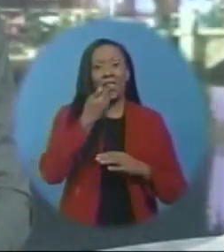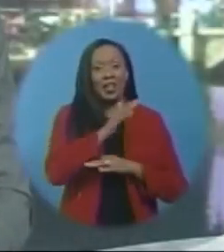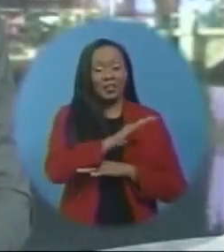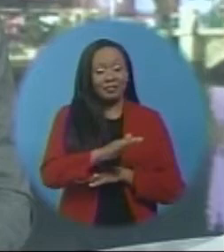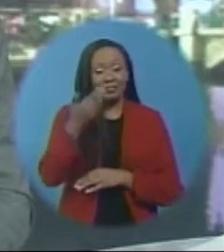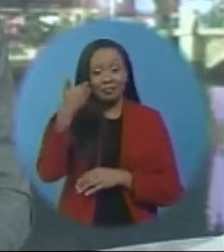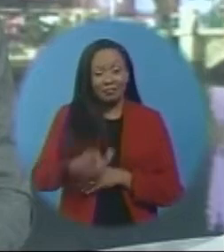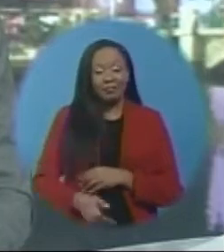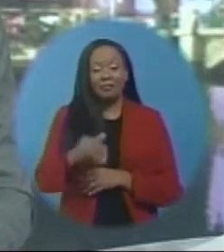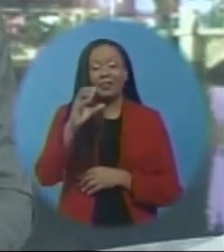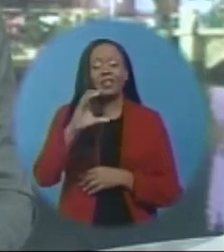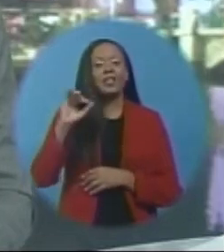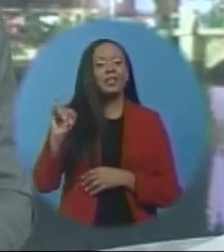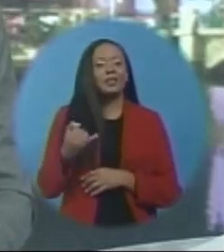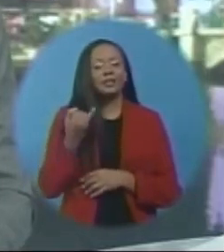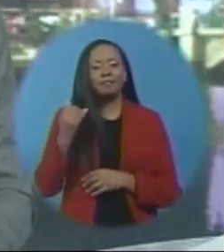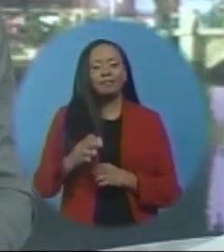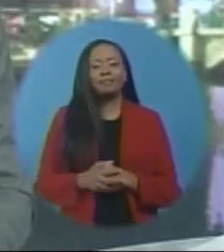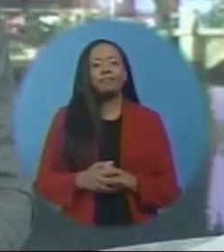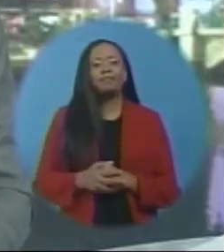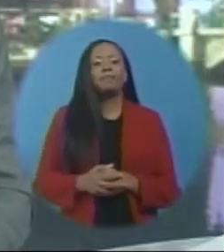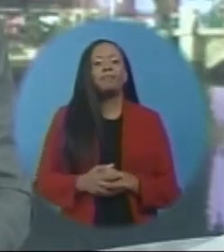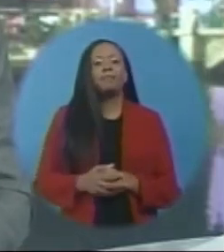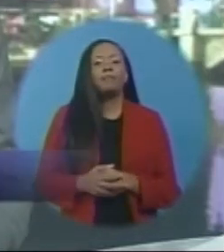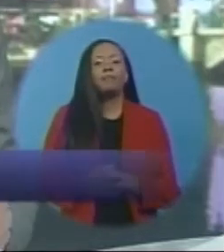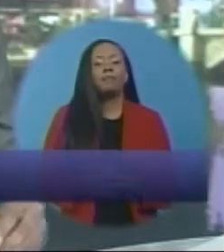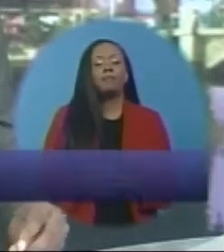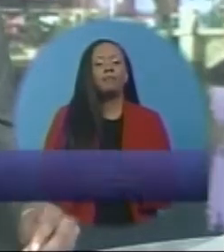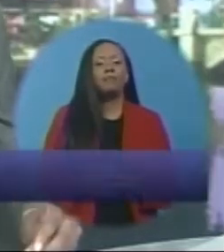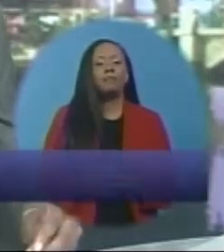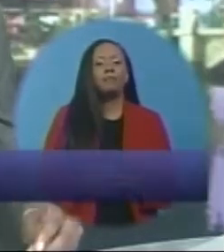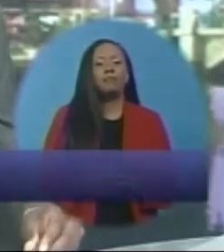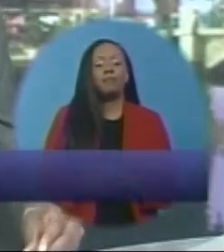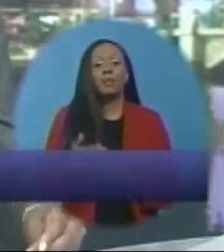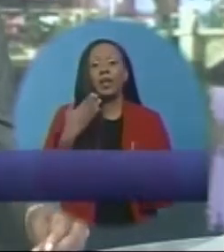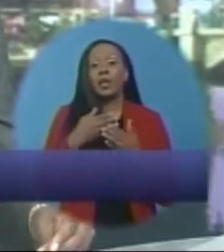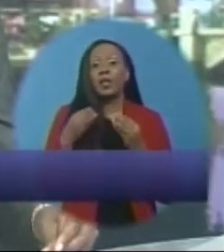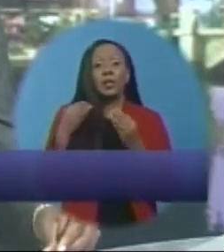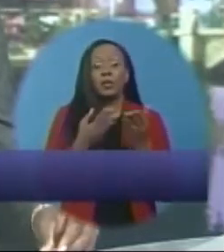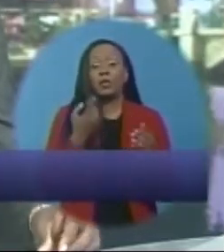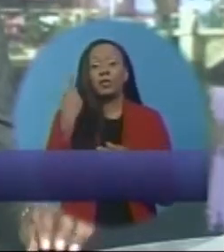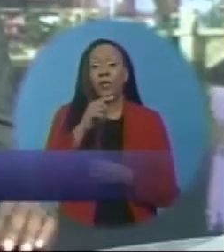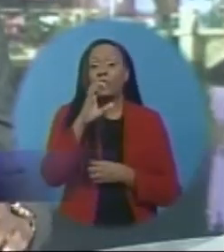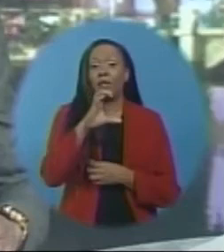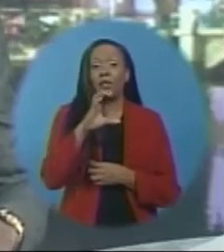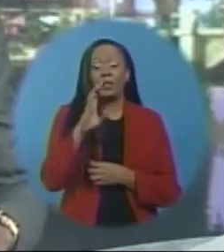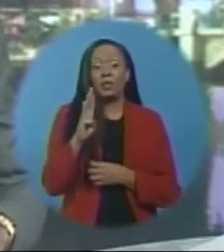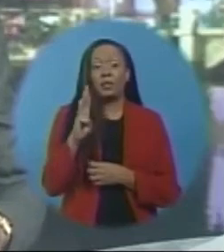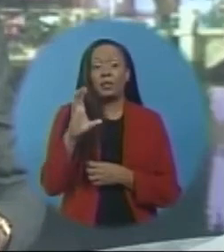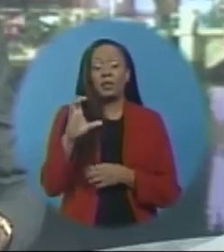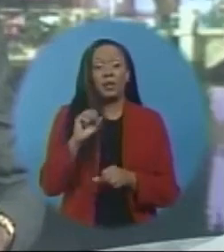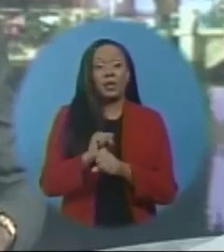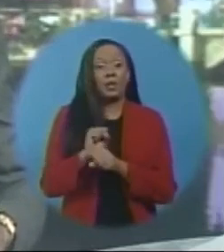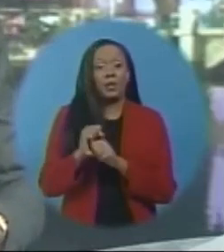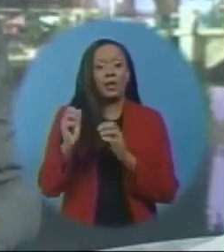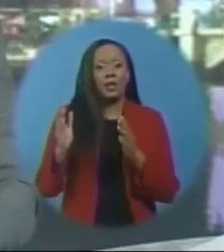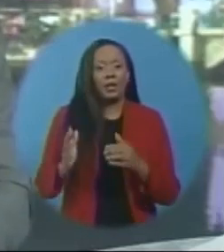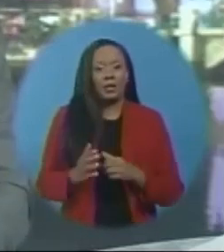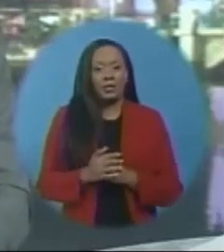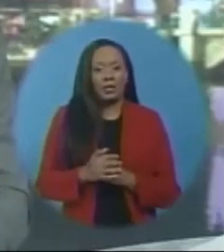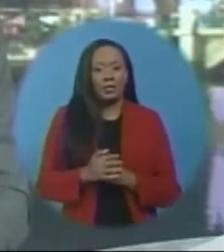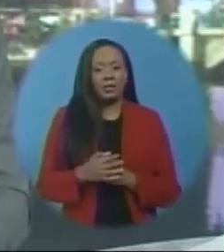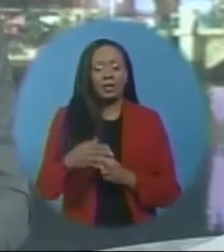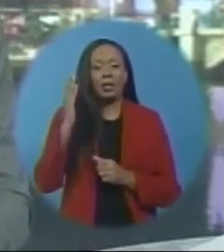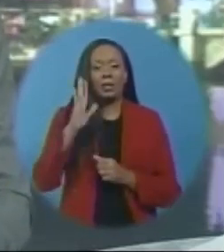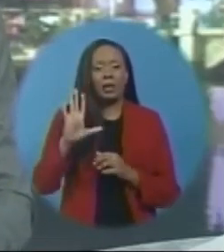Good evening, I'm Shane Jones, leading the news at 7. The news tonight is good for employees of the Caribbean